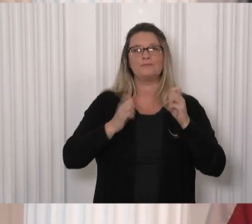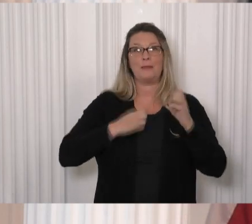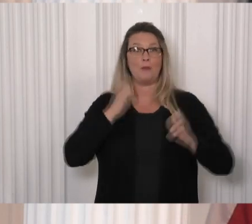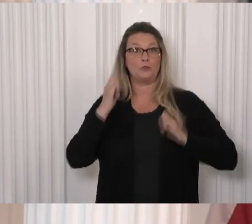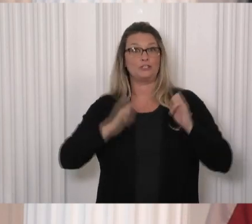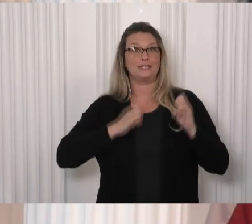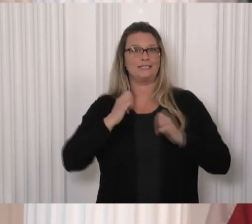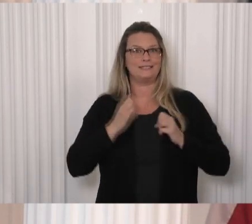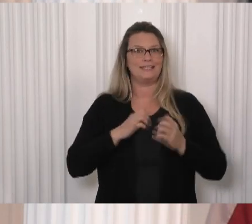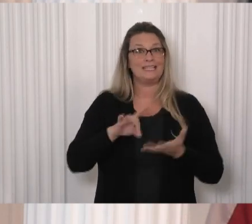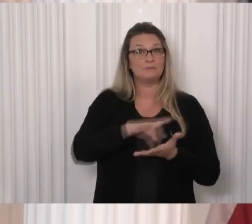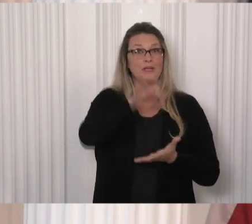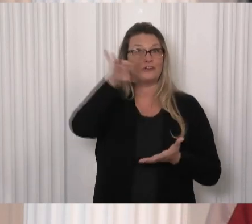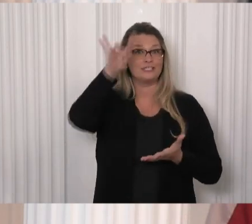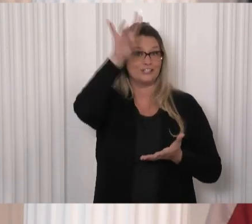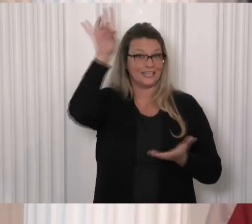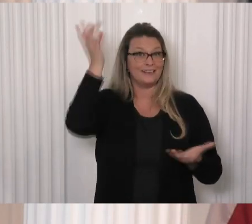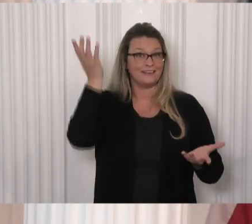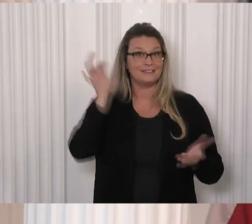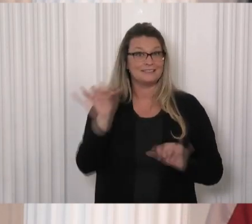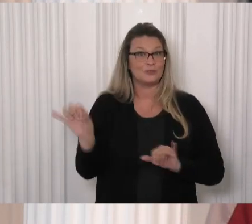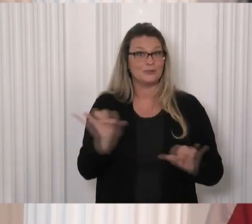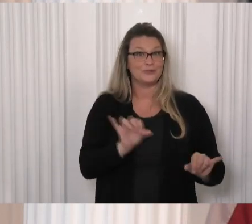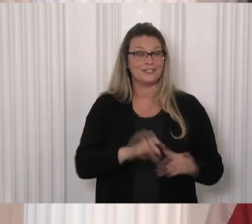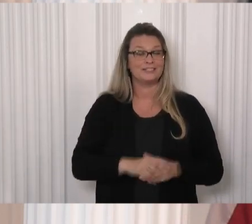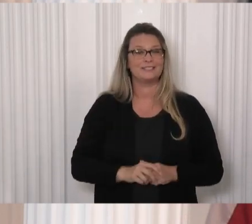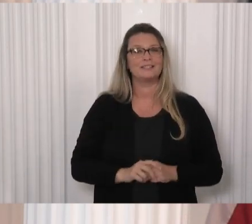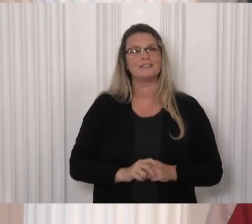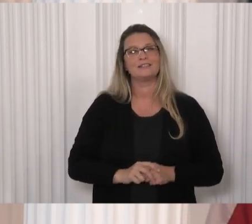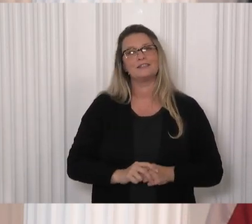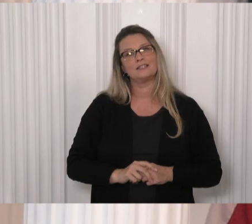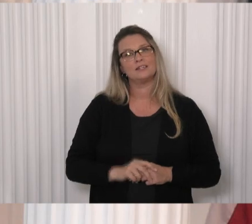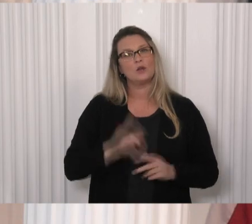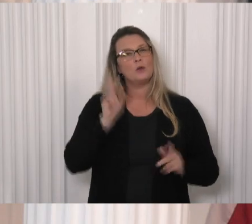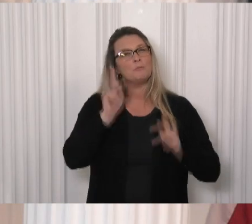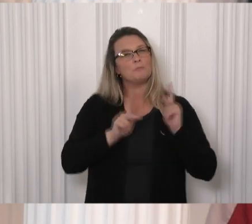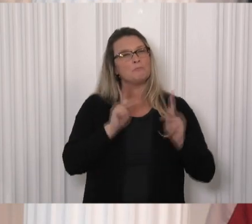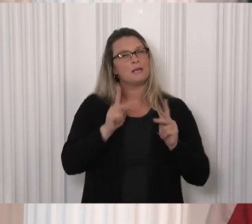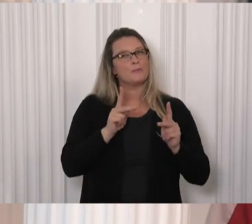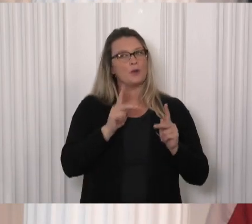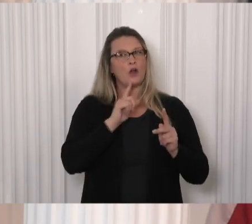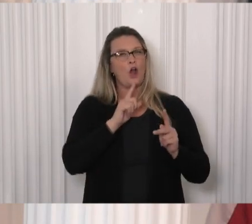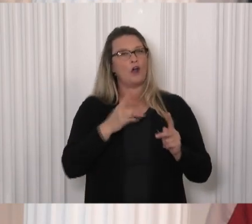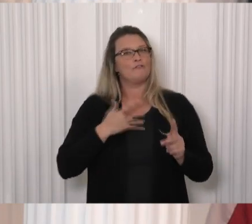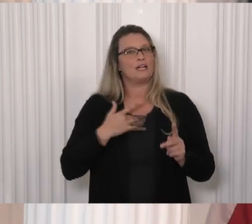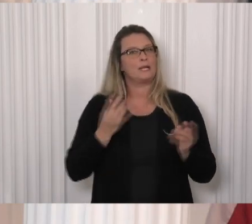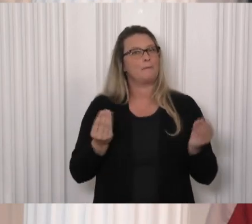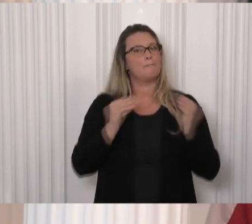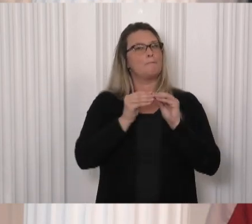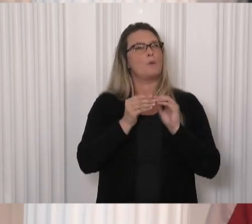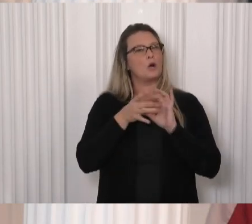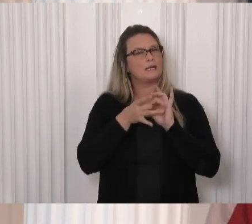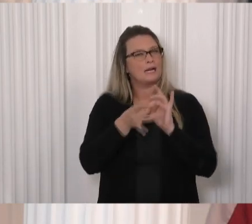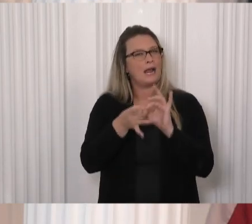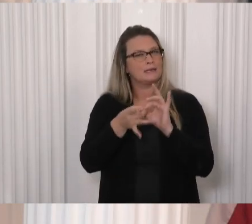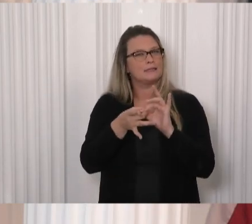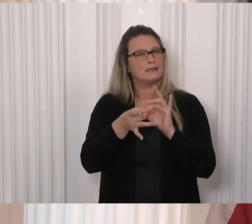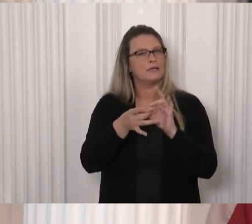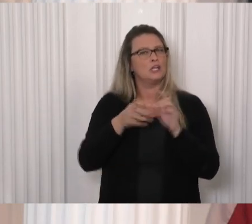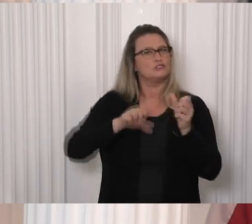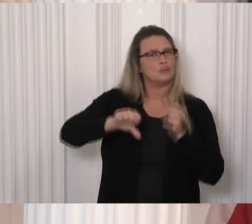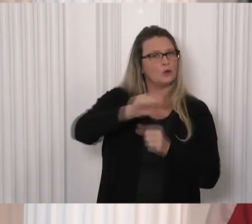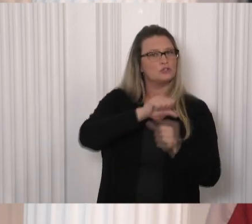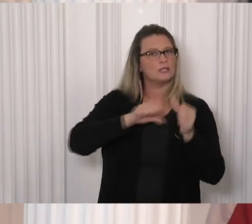is a neat thing, we are finding that there are some folks that are saying they feel even more connected and more socially